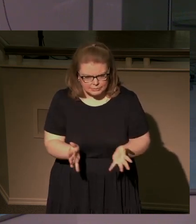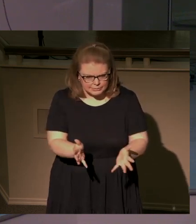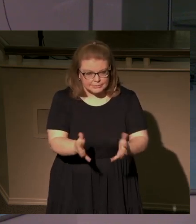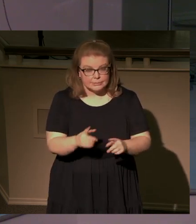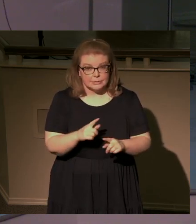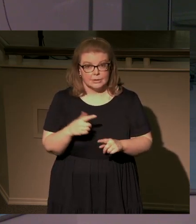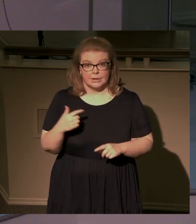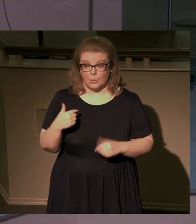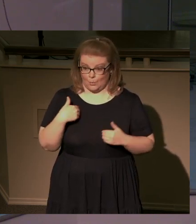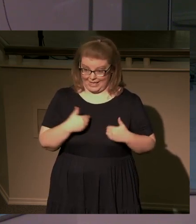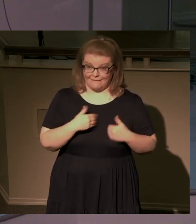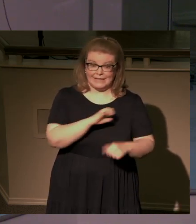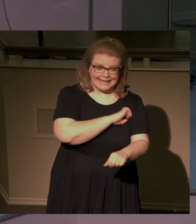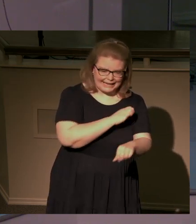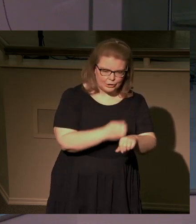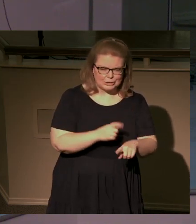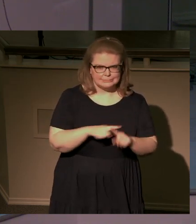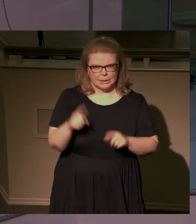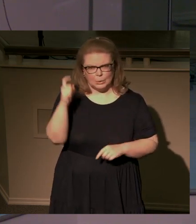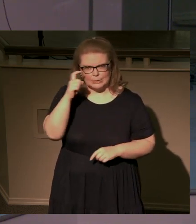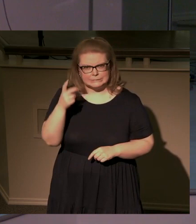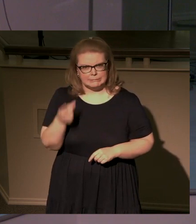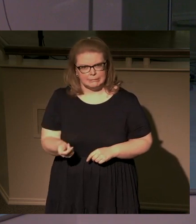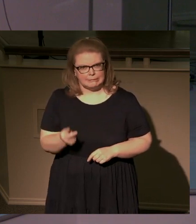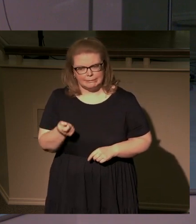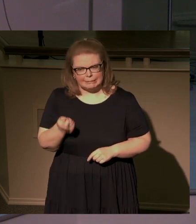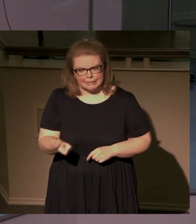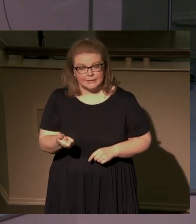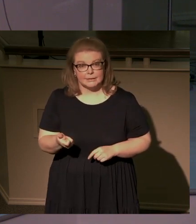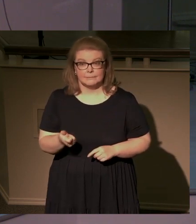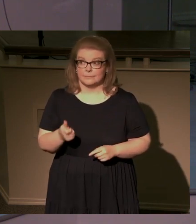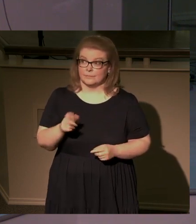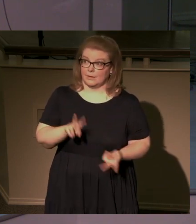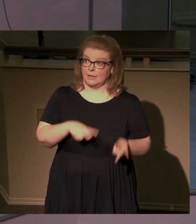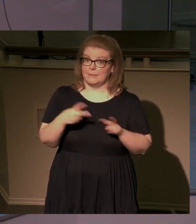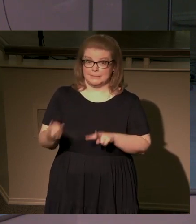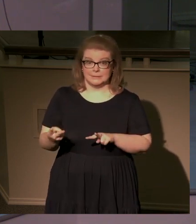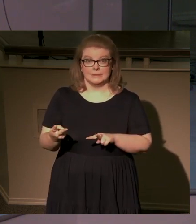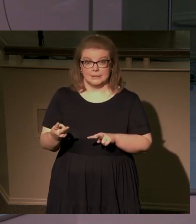wisdom, but we have energy. And when we get older, we lack energy, but we have wisdom.